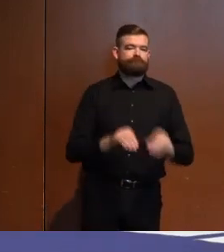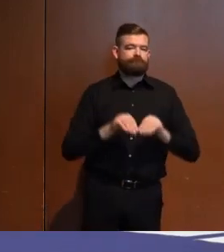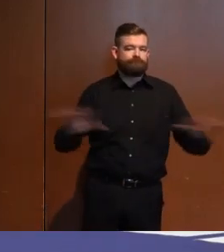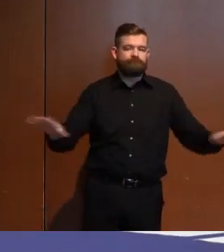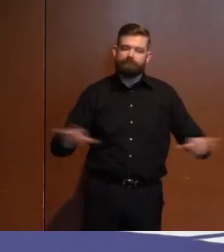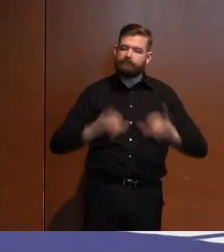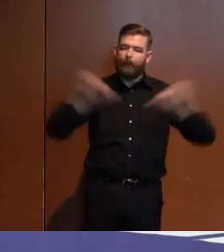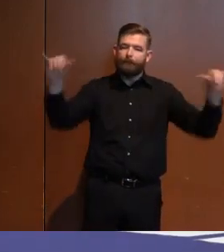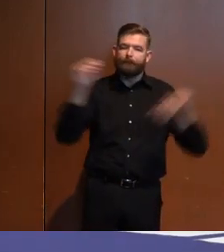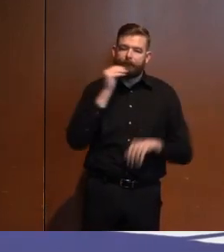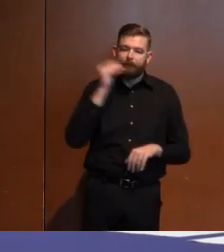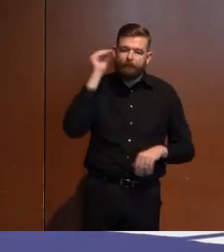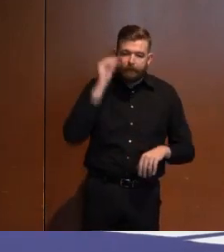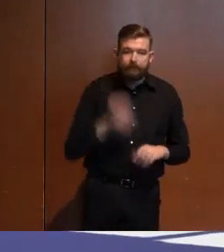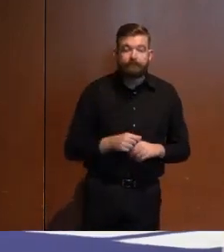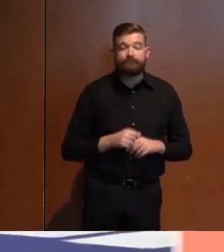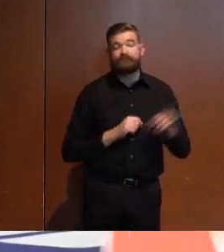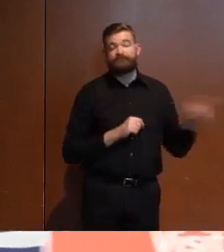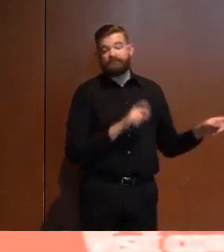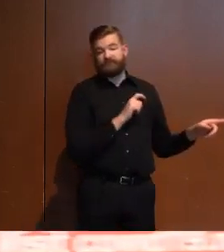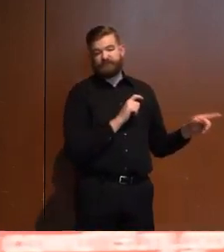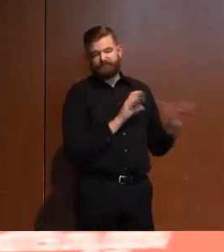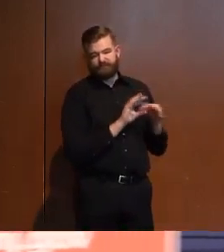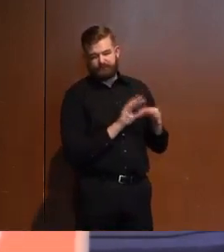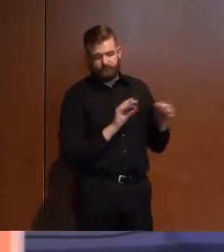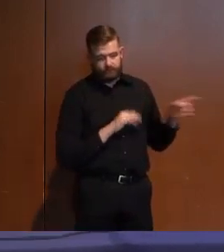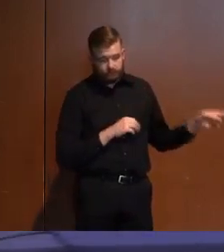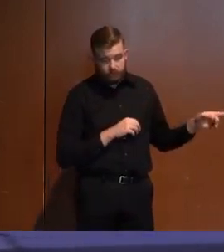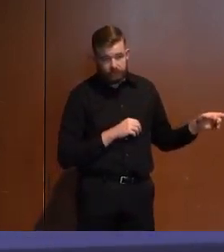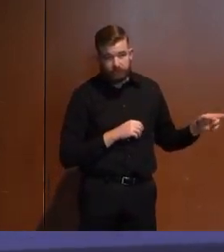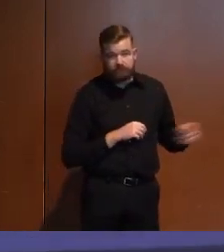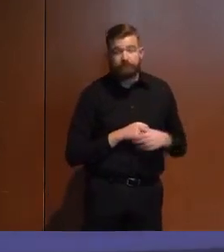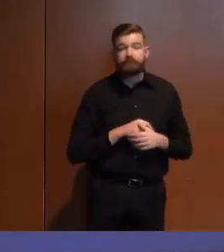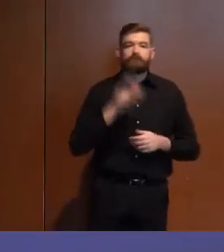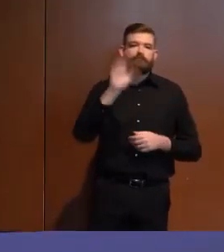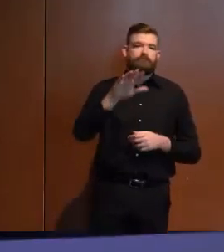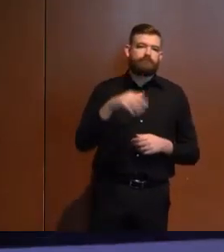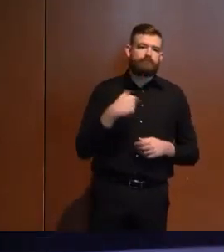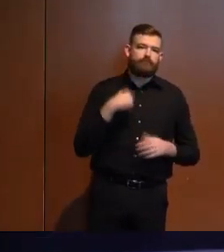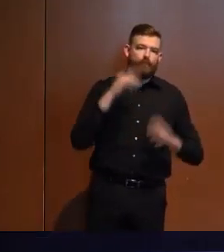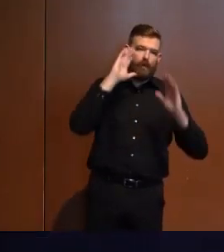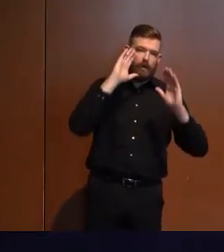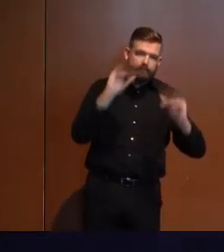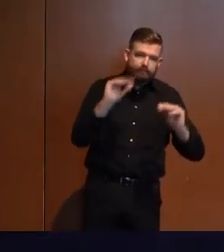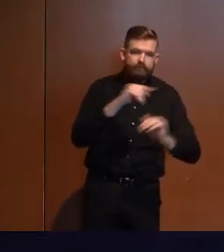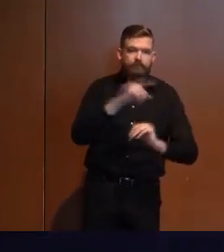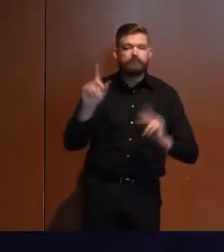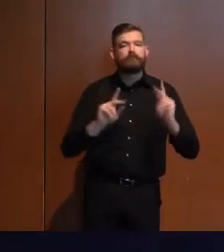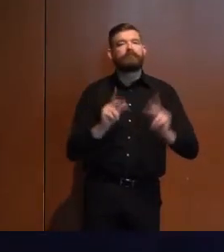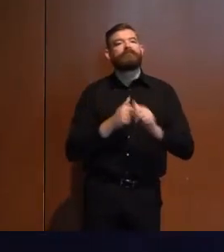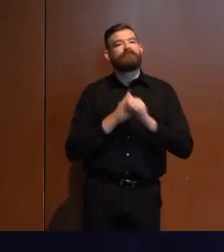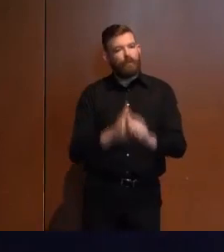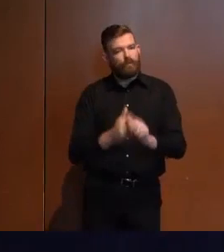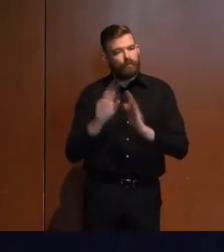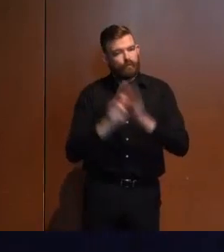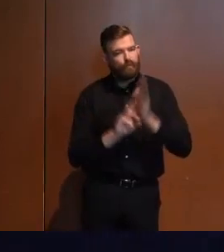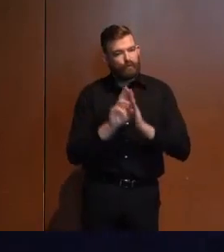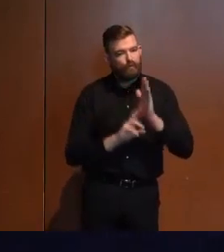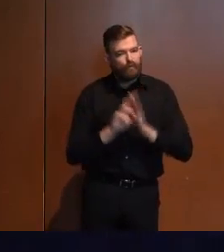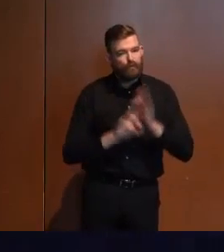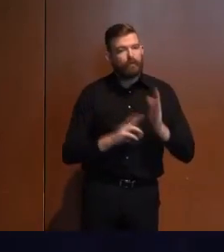the deterrent factor is not the criminal charge. The deterrent factor is what the mitigation effort is all about, and